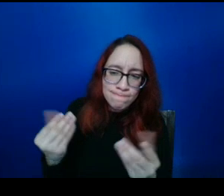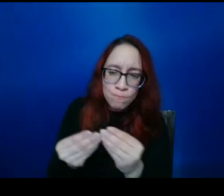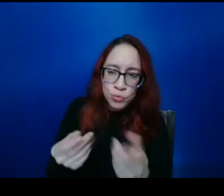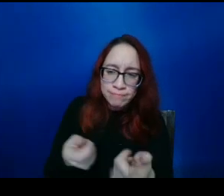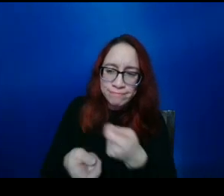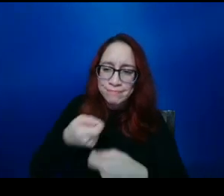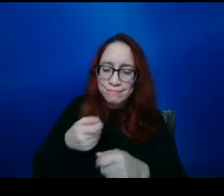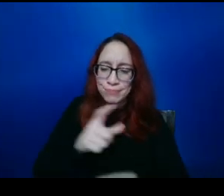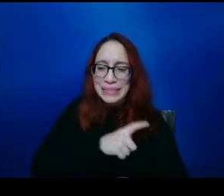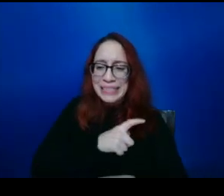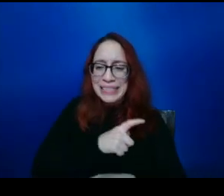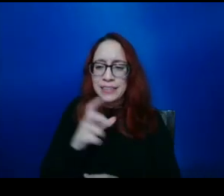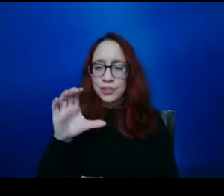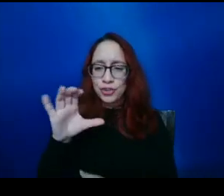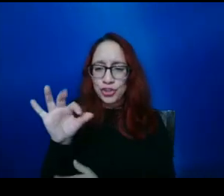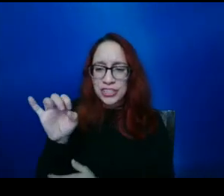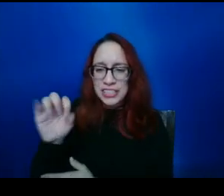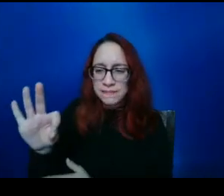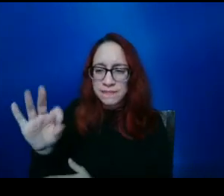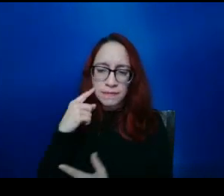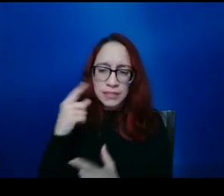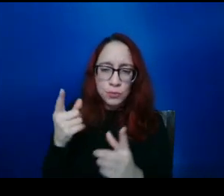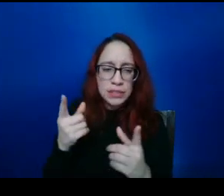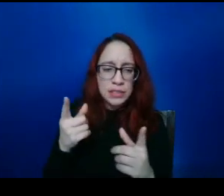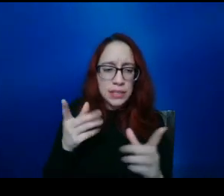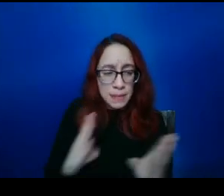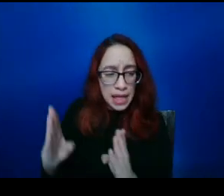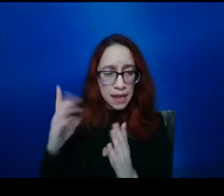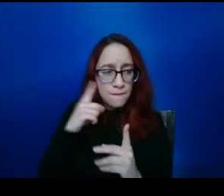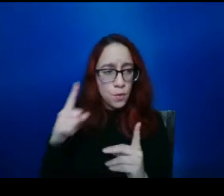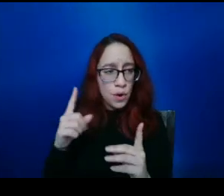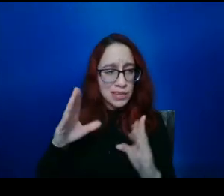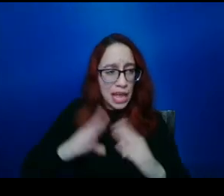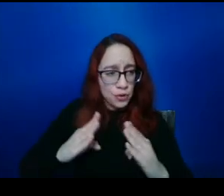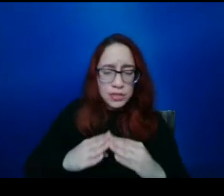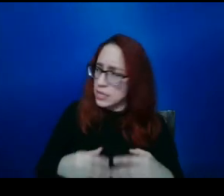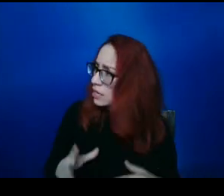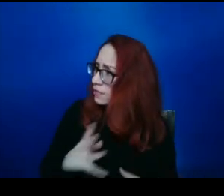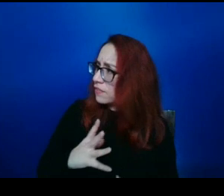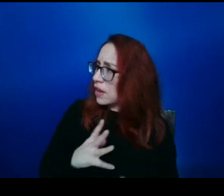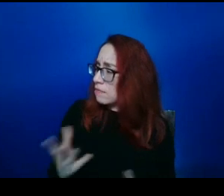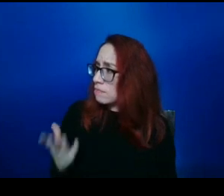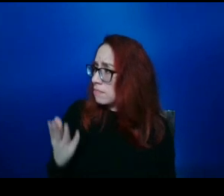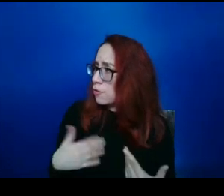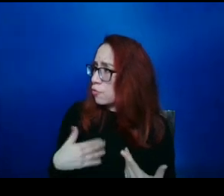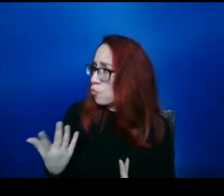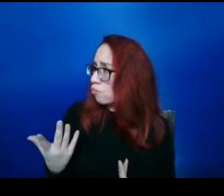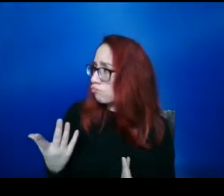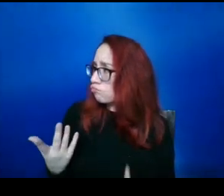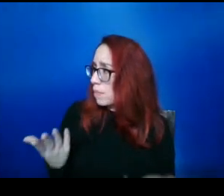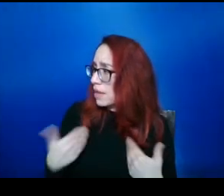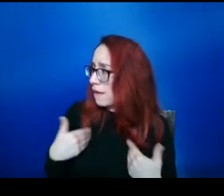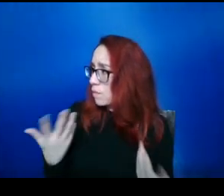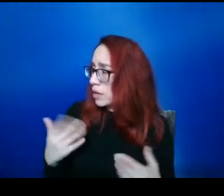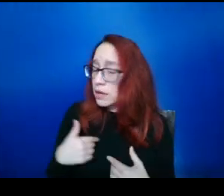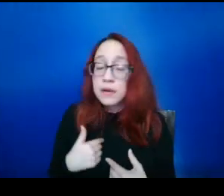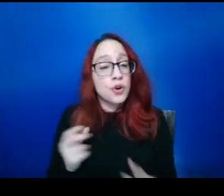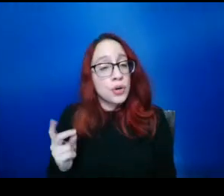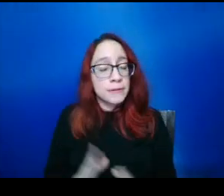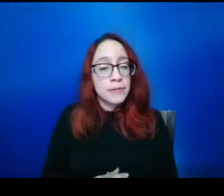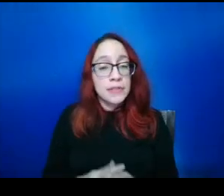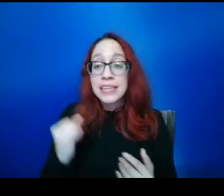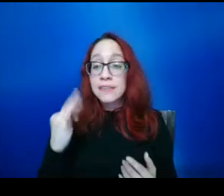what the action plan may be for the downtown. Did I interpret correctly what you're... Yeah, that's fine. And there may be one already. Okay.